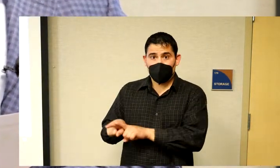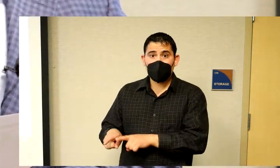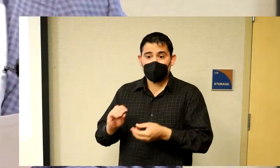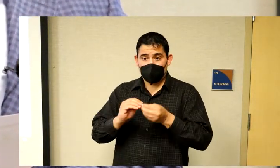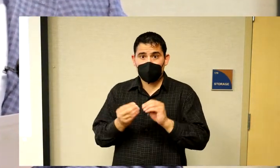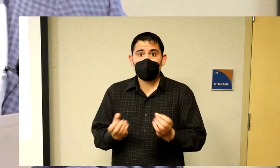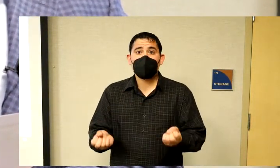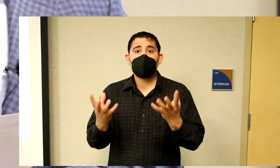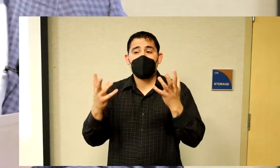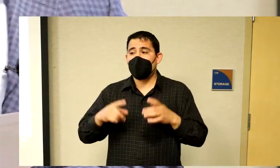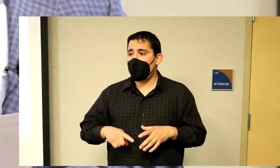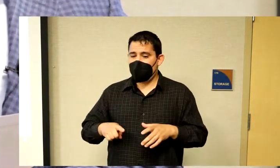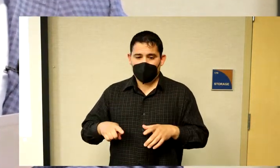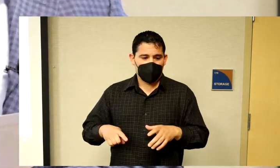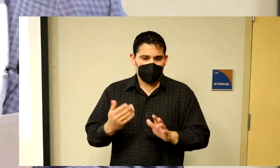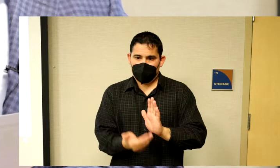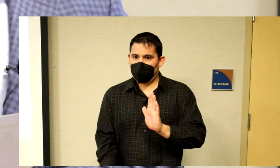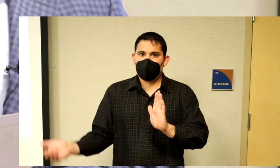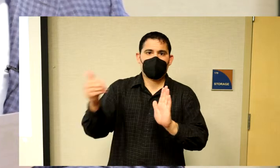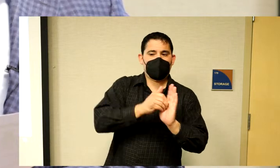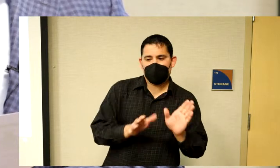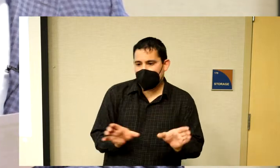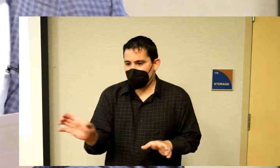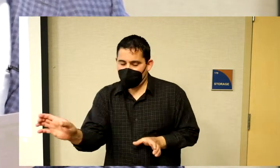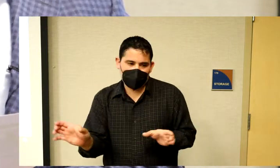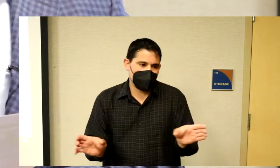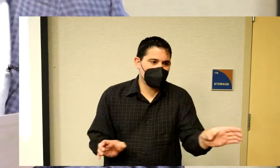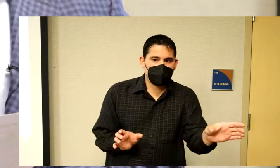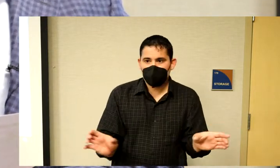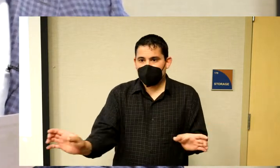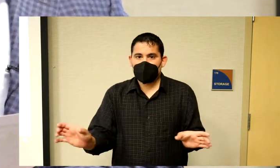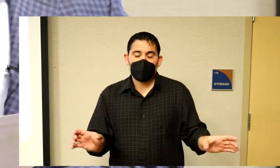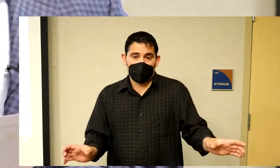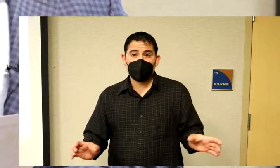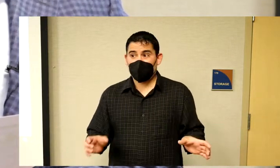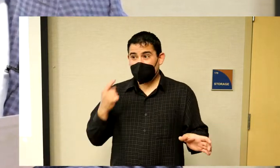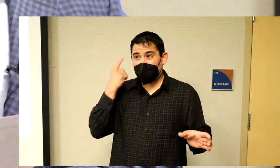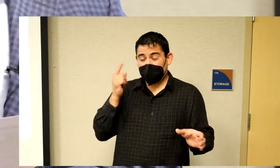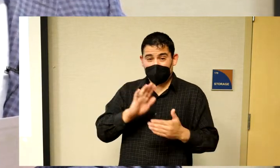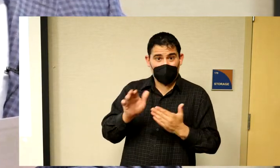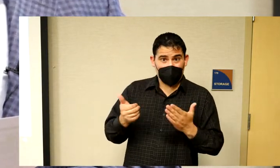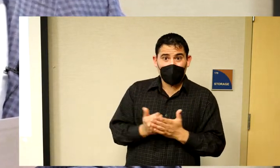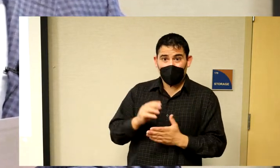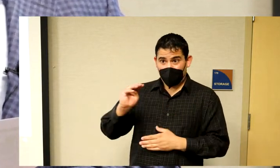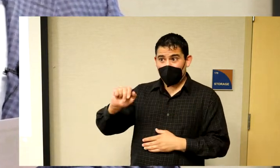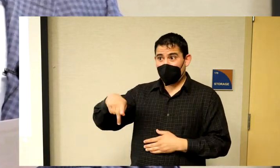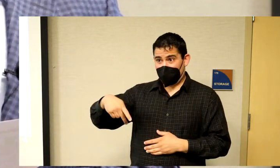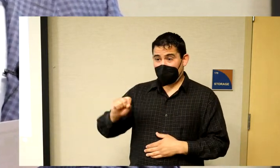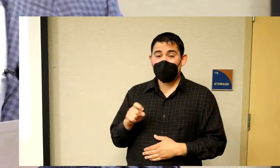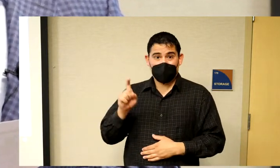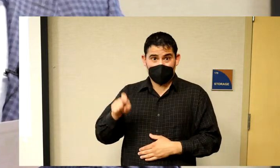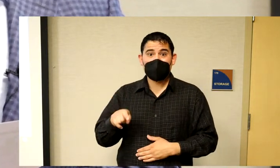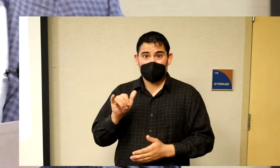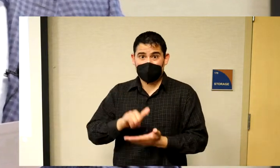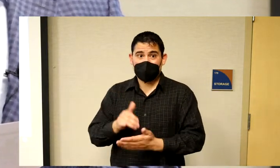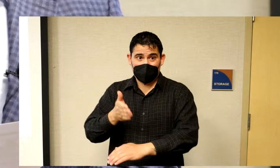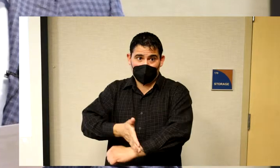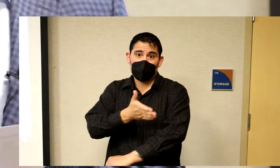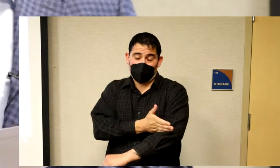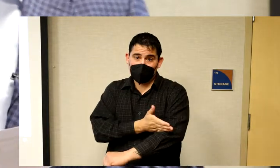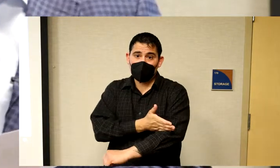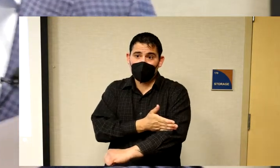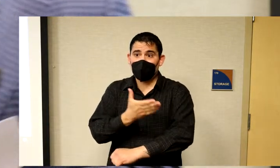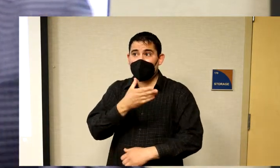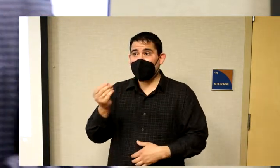distribution and the deviation to stay within that, which I think all the maps do that, and then you're also very concerned